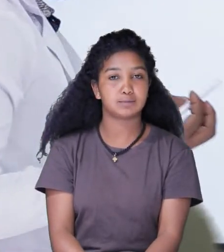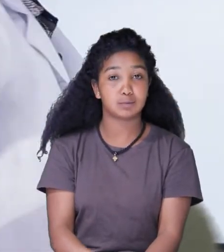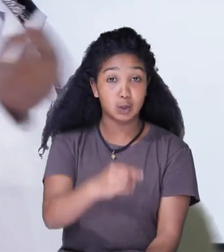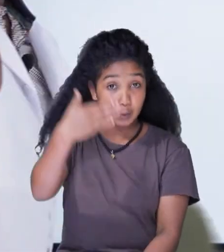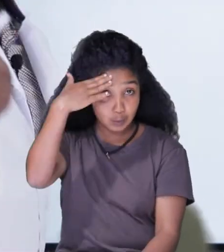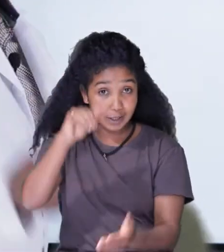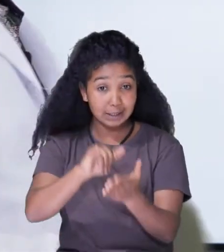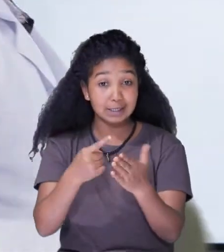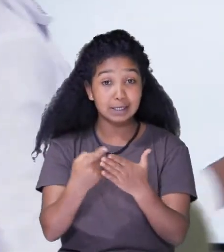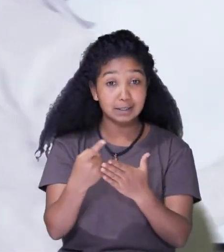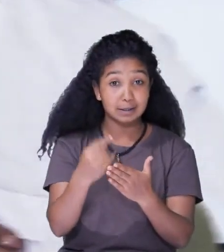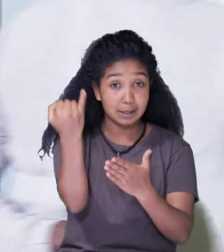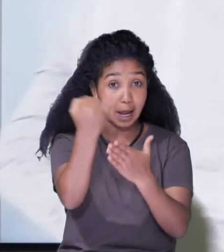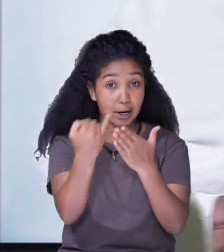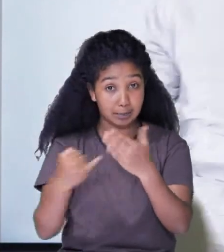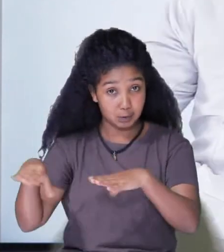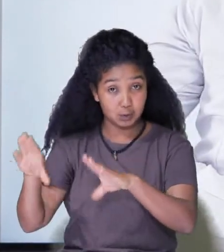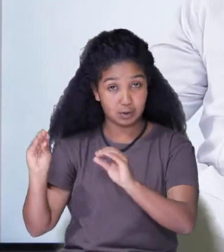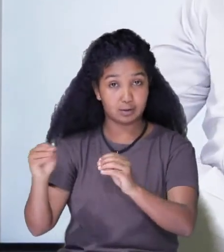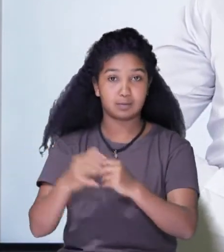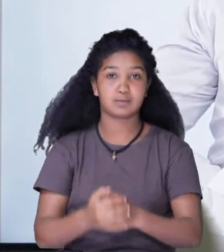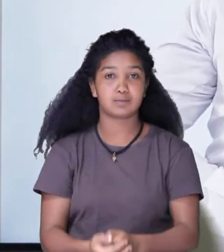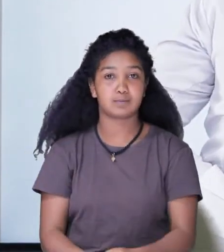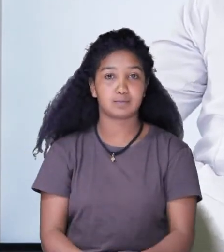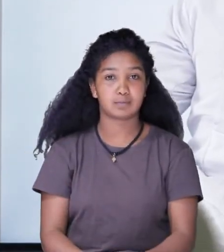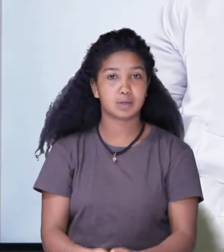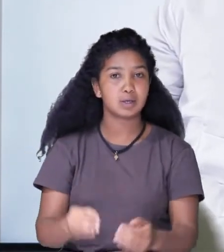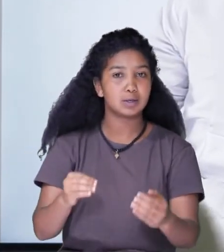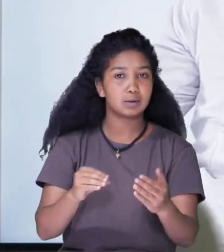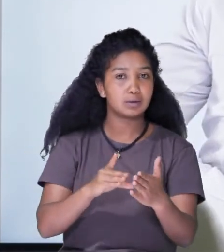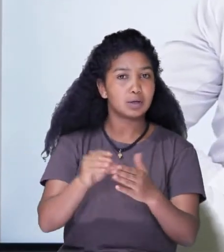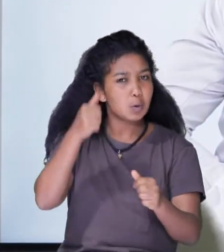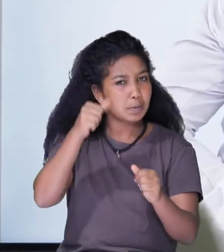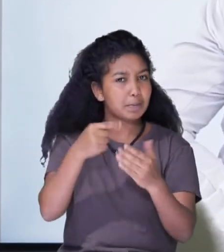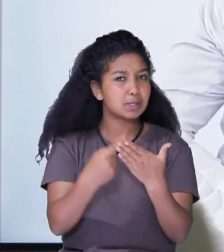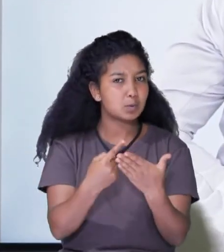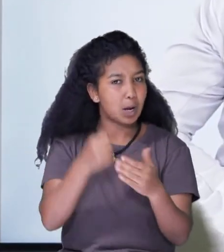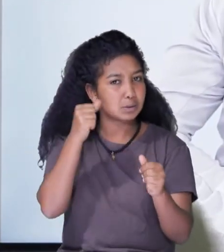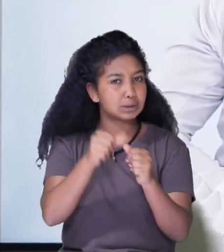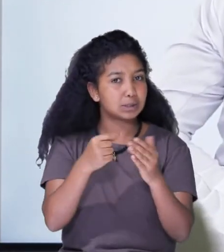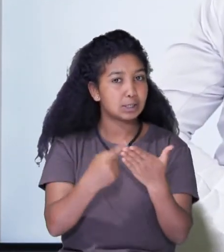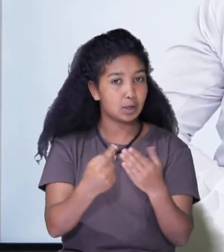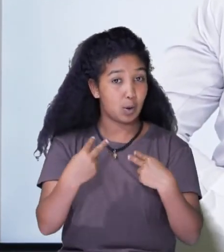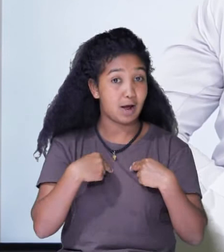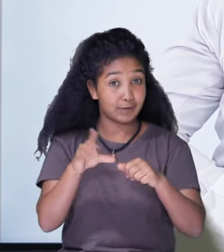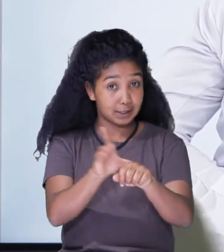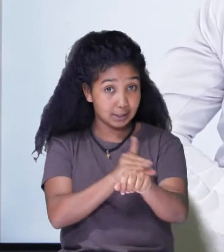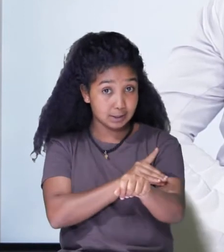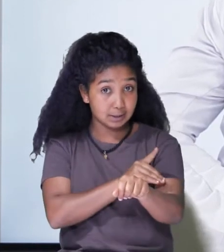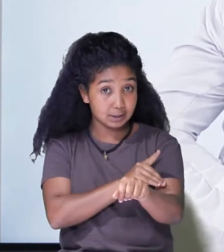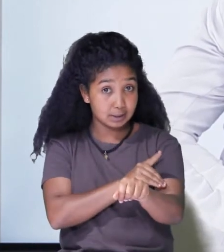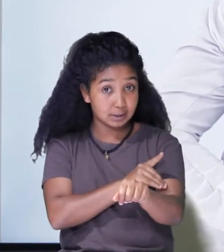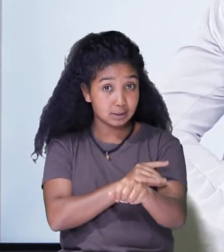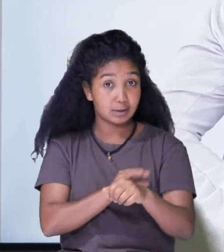You know that this diagram, students, do you remember this one? Here we have distance,